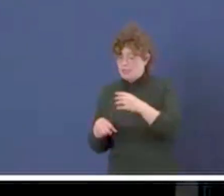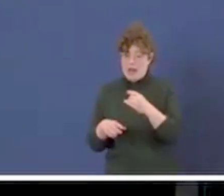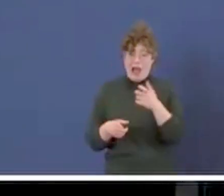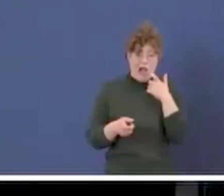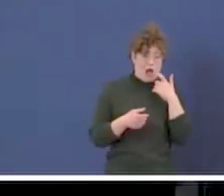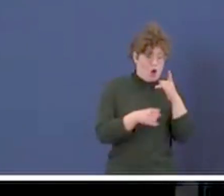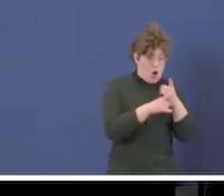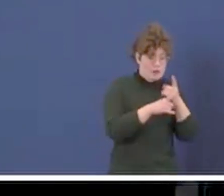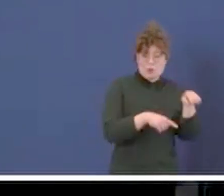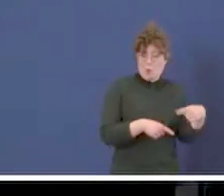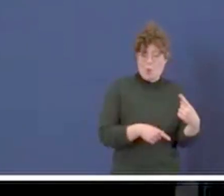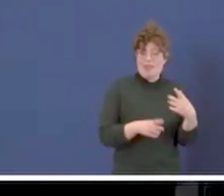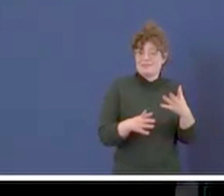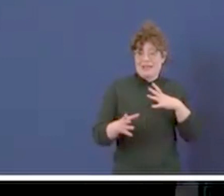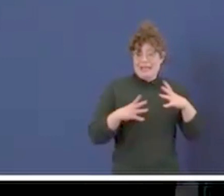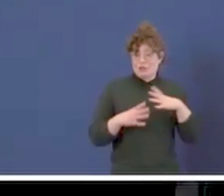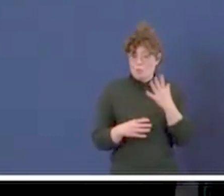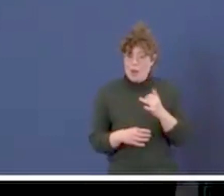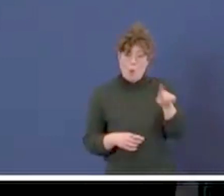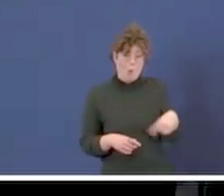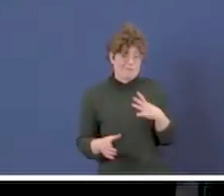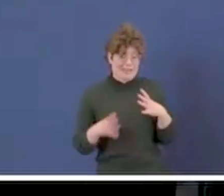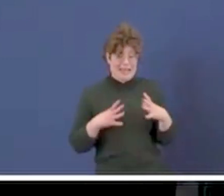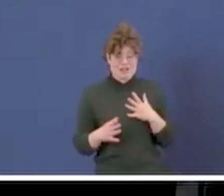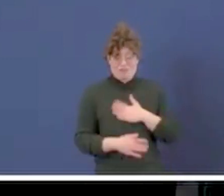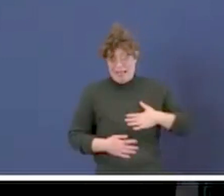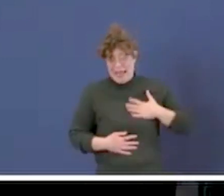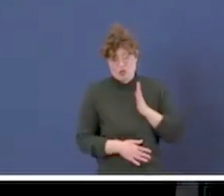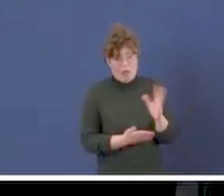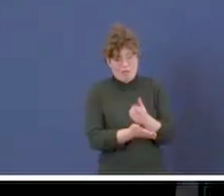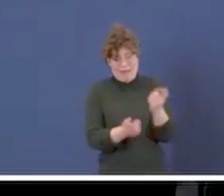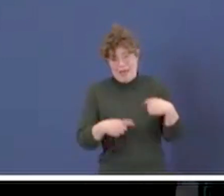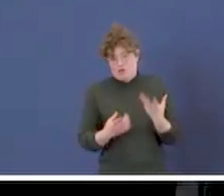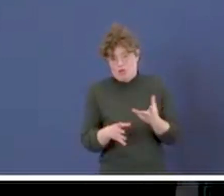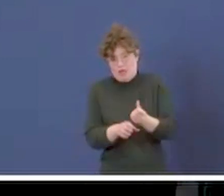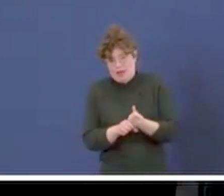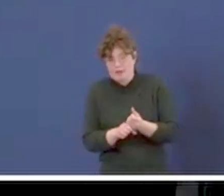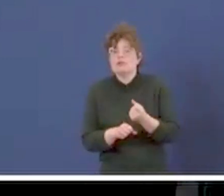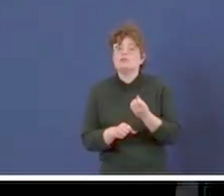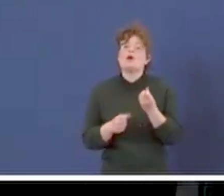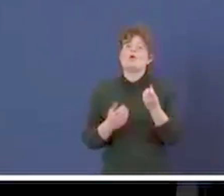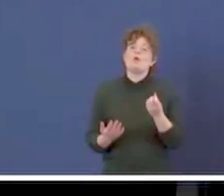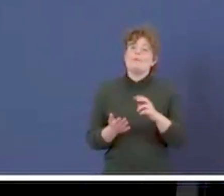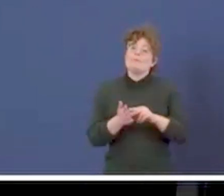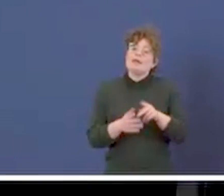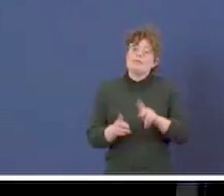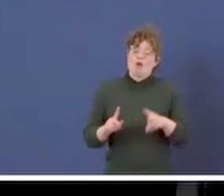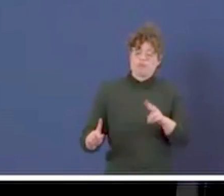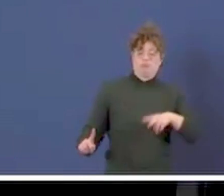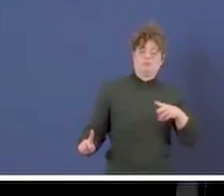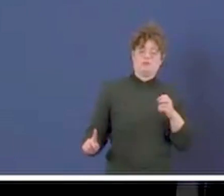the only vacation you ever get. And it is the only pleasure you ever get. And so when people